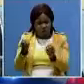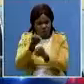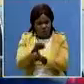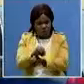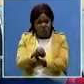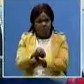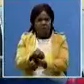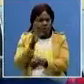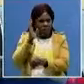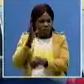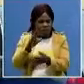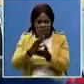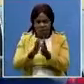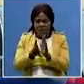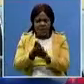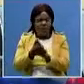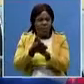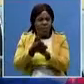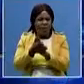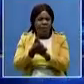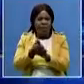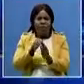be a thing of the past.